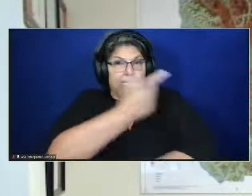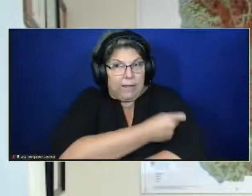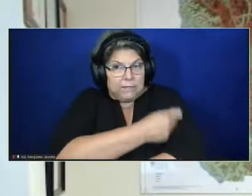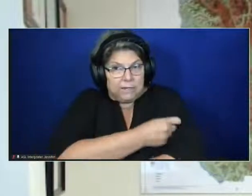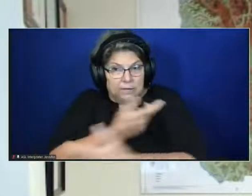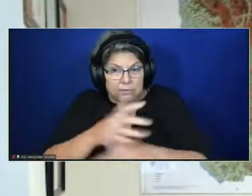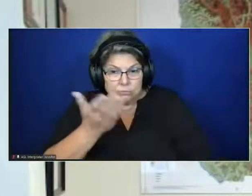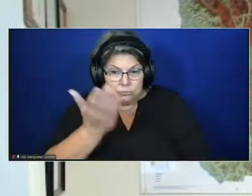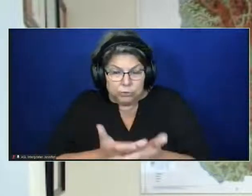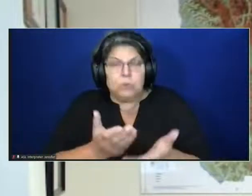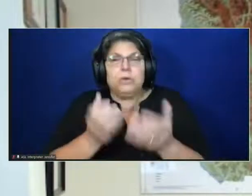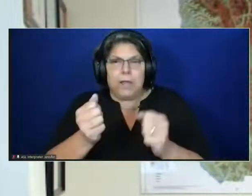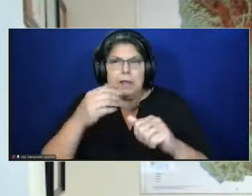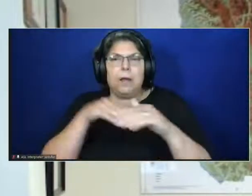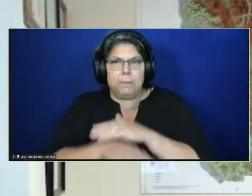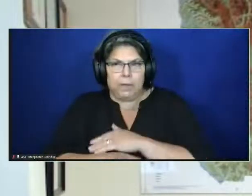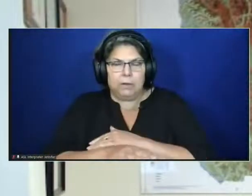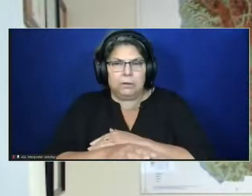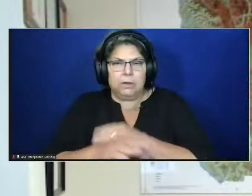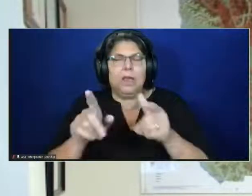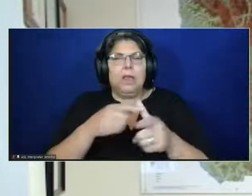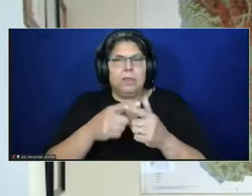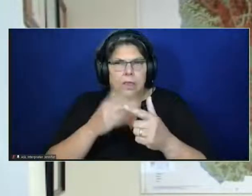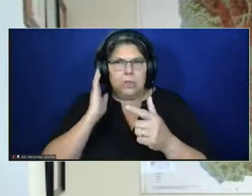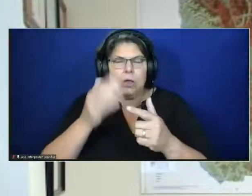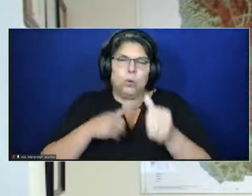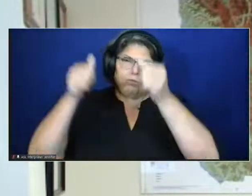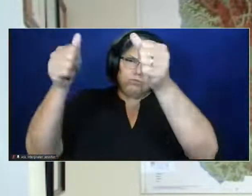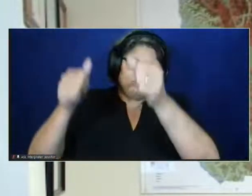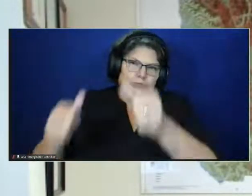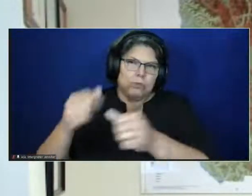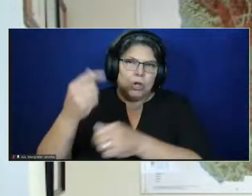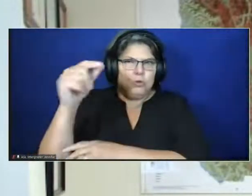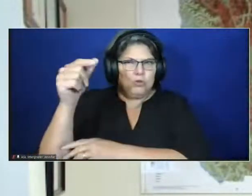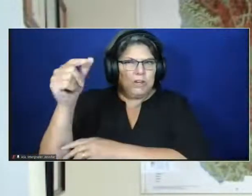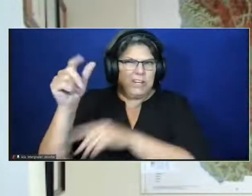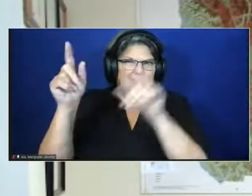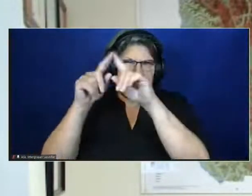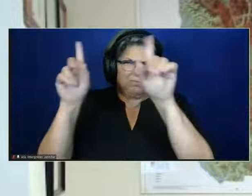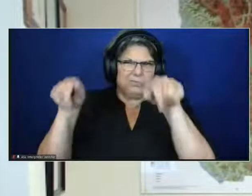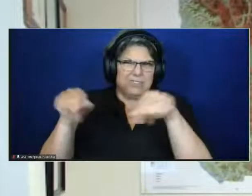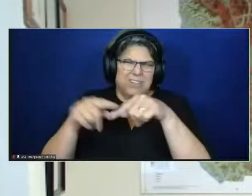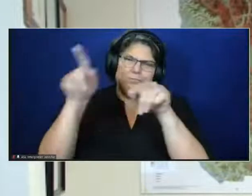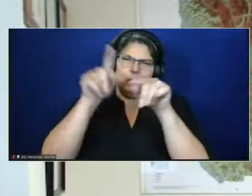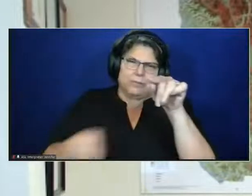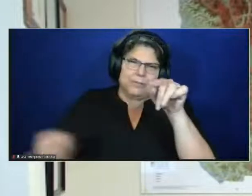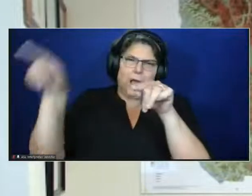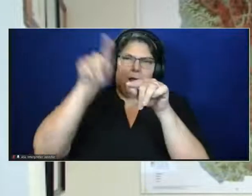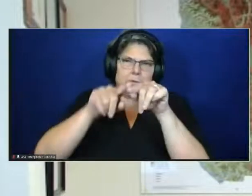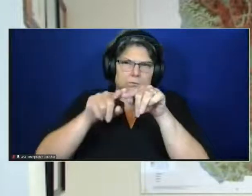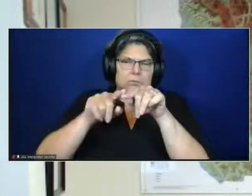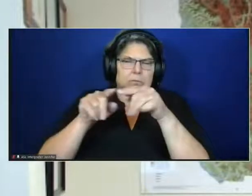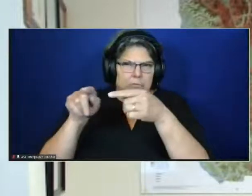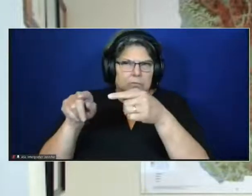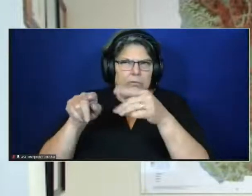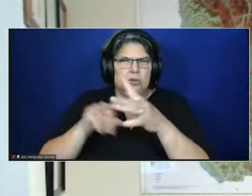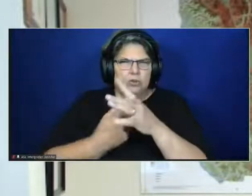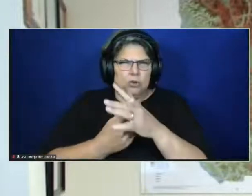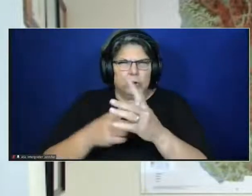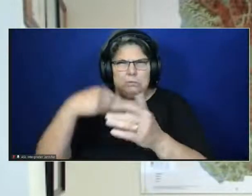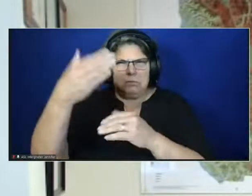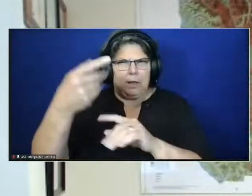as patrons, they will hang up a green poster, a green circle poster, and that will begin in a